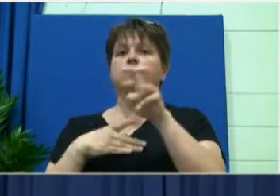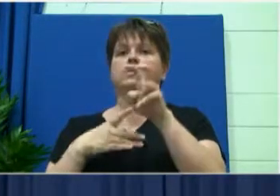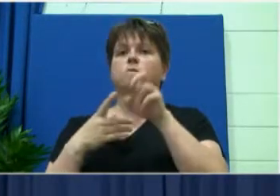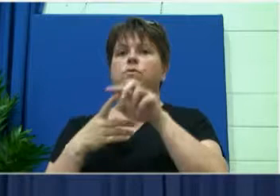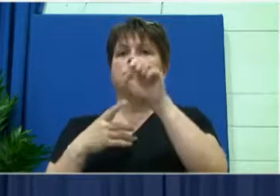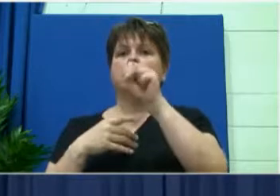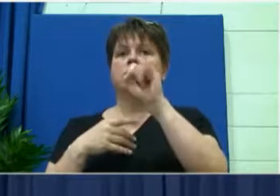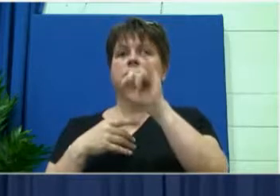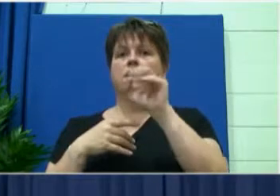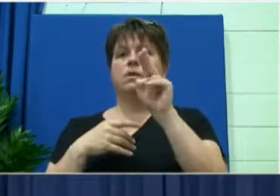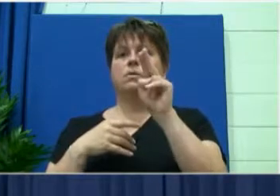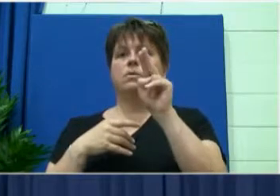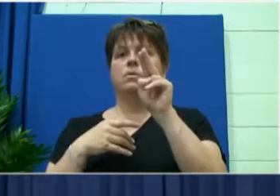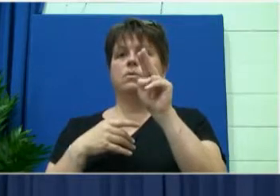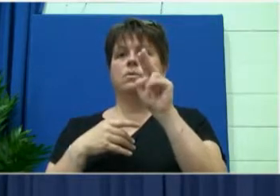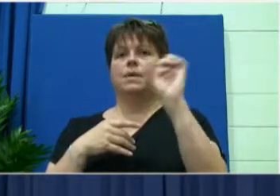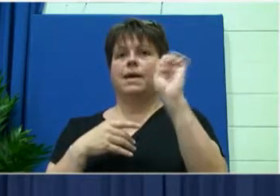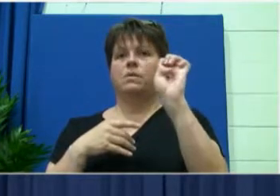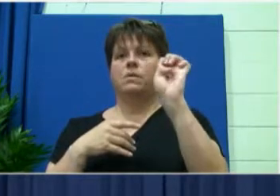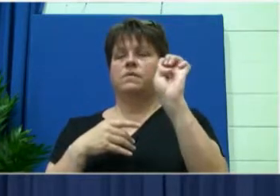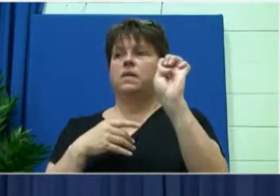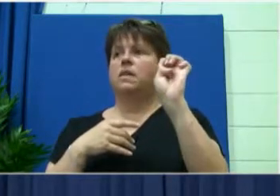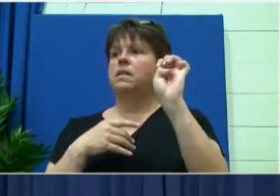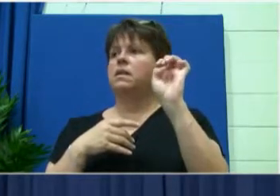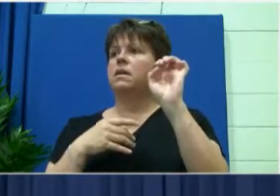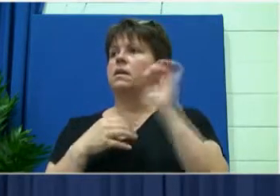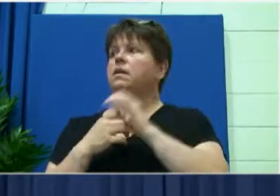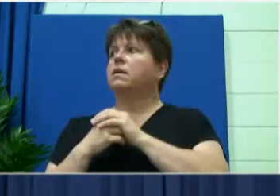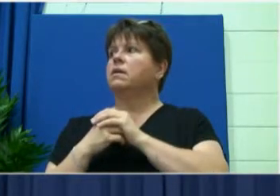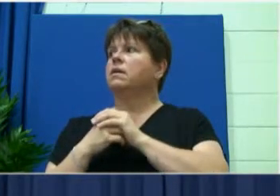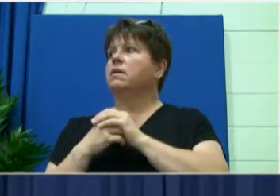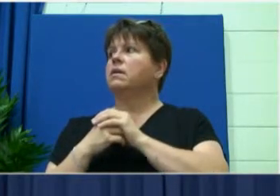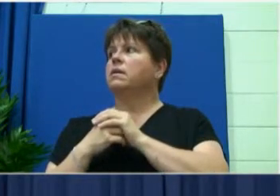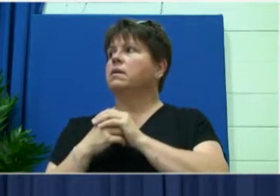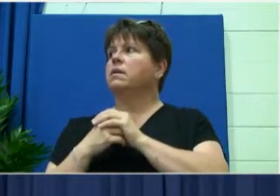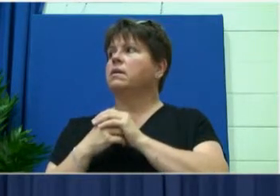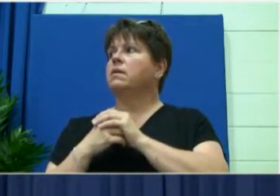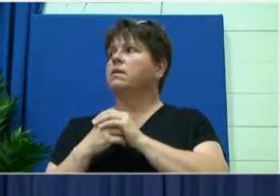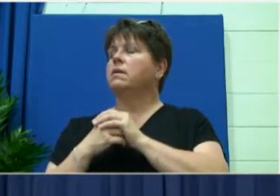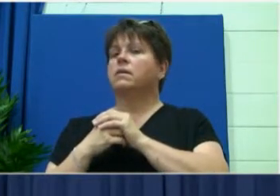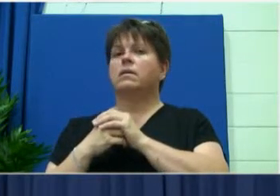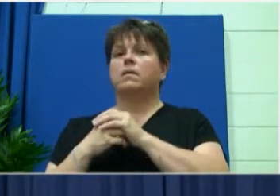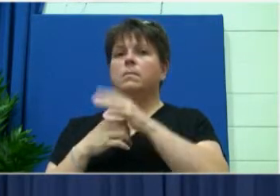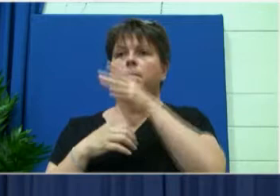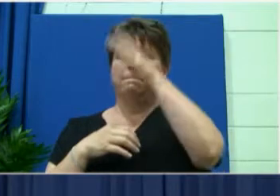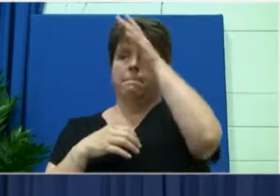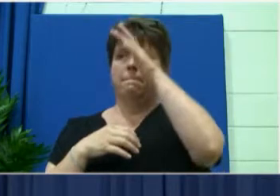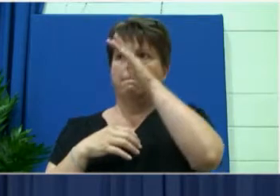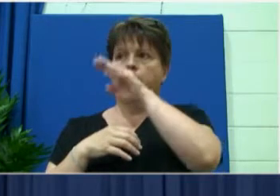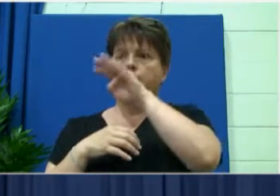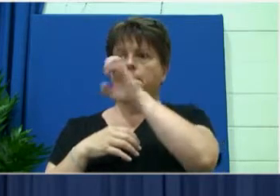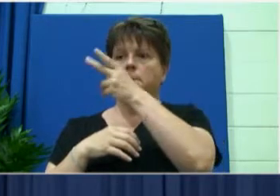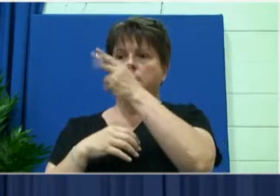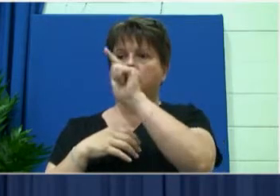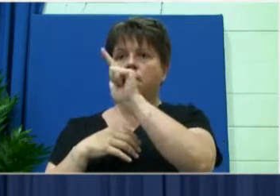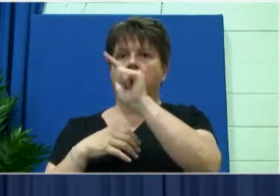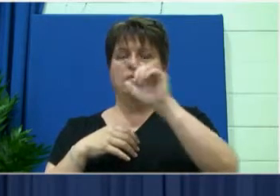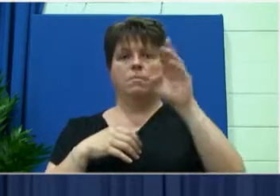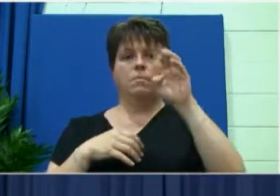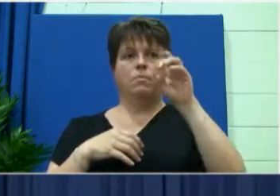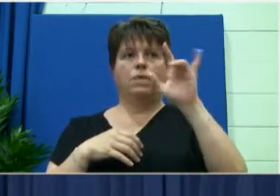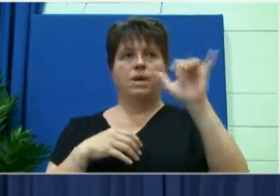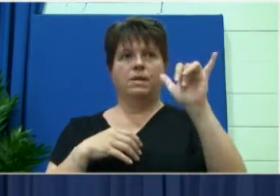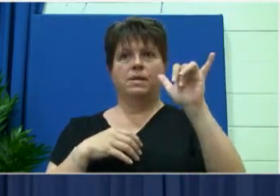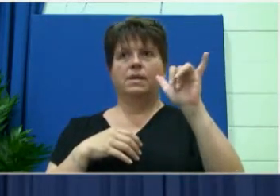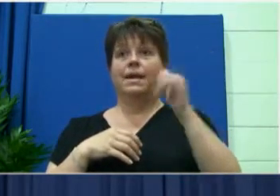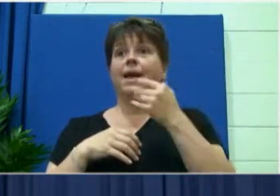to Southern Illinois University at Edwardsville. She is the daughter of Michael and Brandy Maxey and